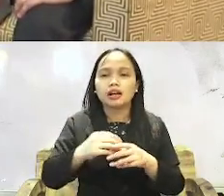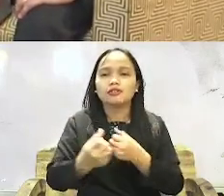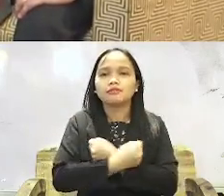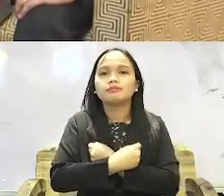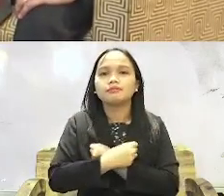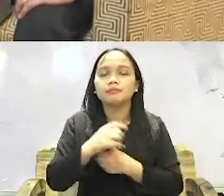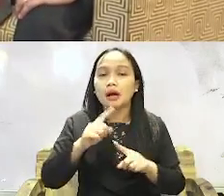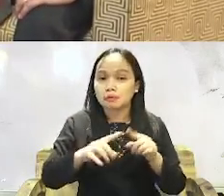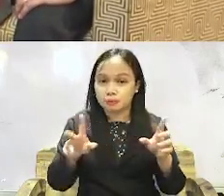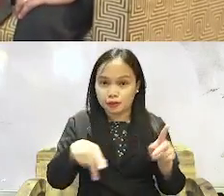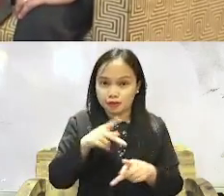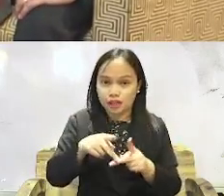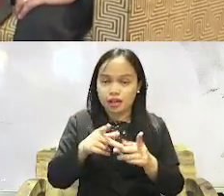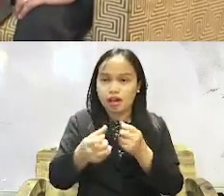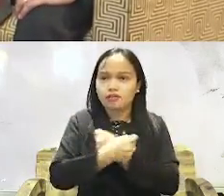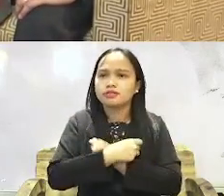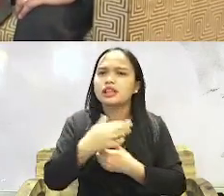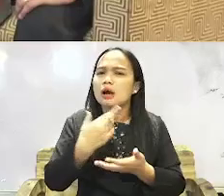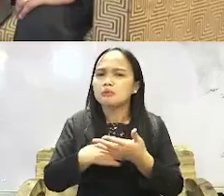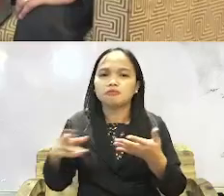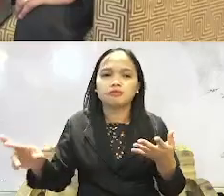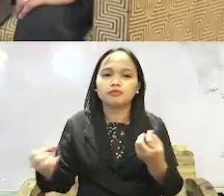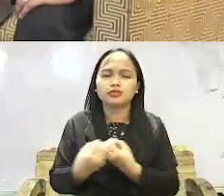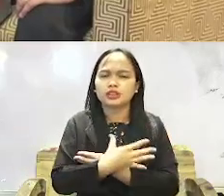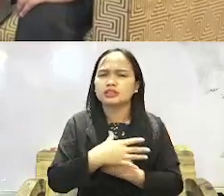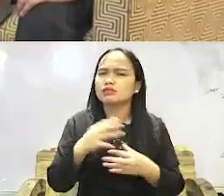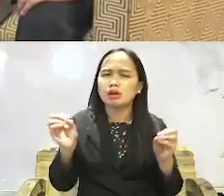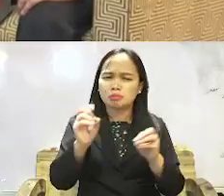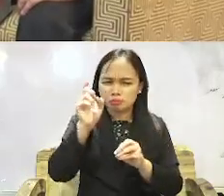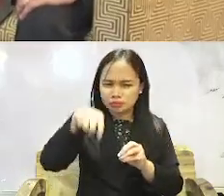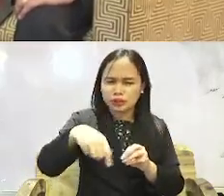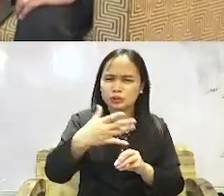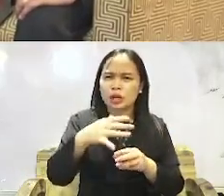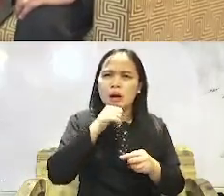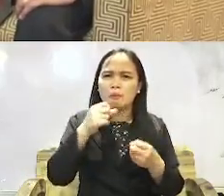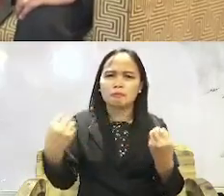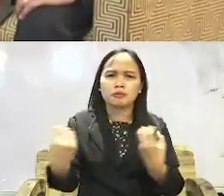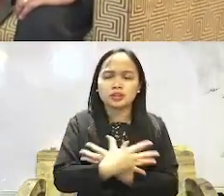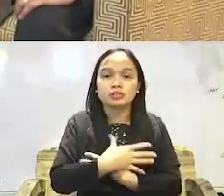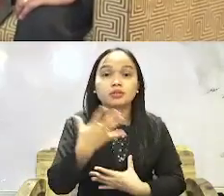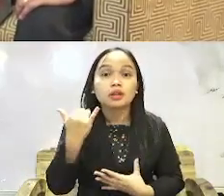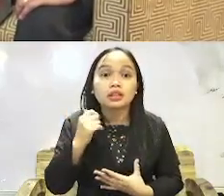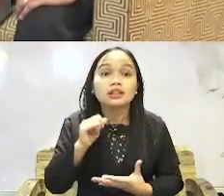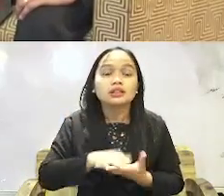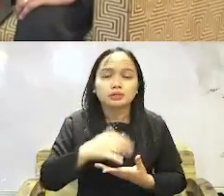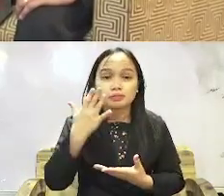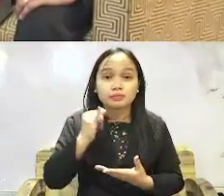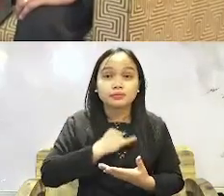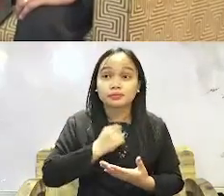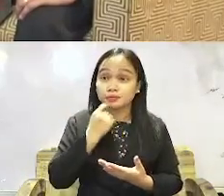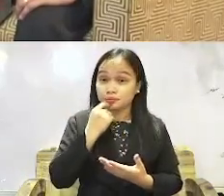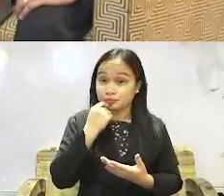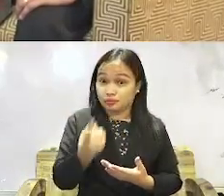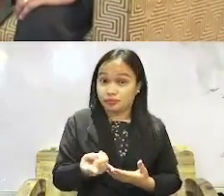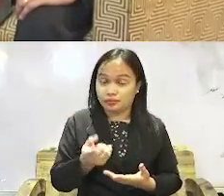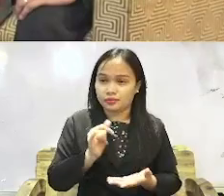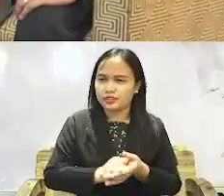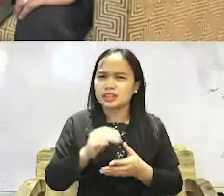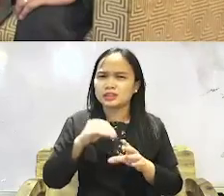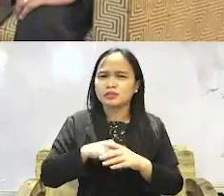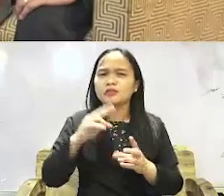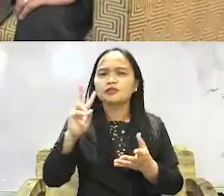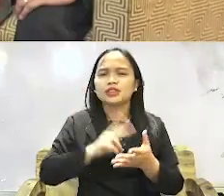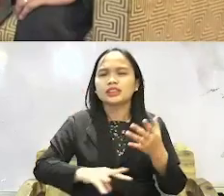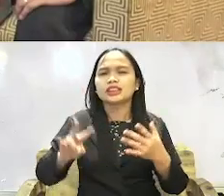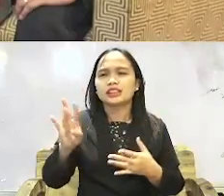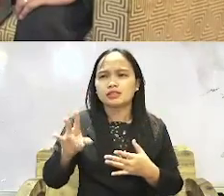casteth out fear. You see, it's the perfect love. Wala ka dapat katatakutan. Yeah. You see, kaya kung sinasabi yan, it's because Sabi sa verse number